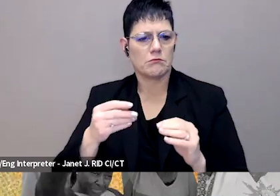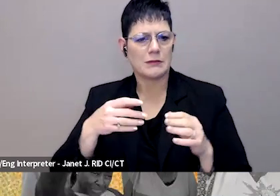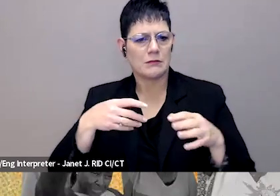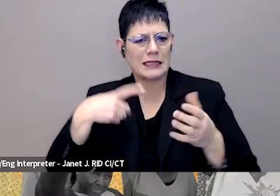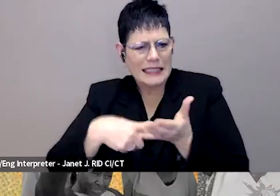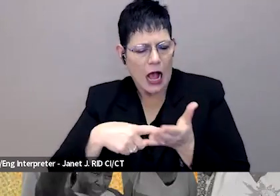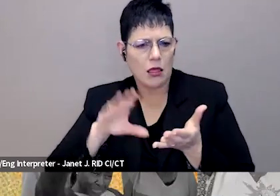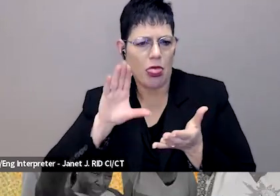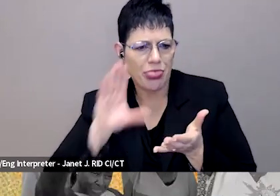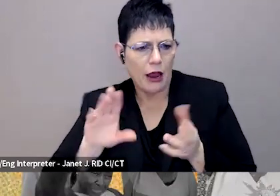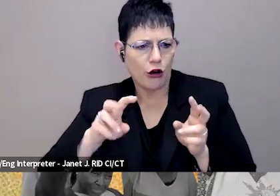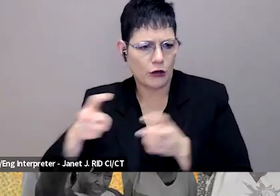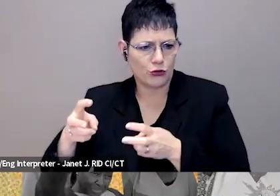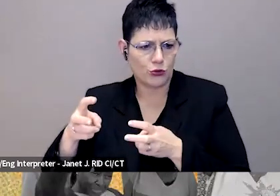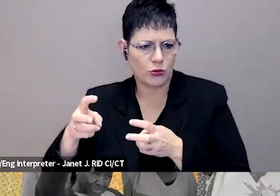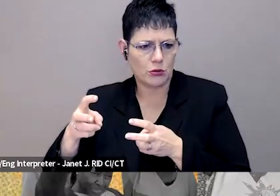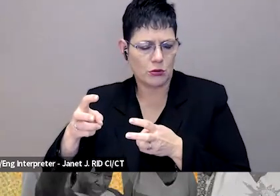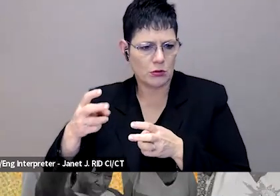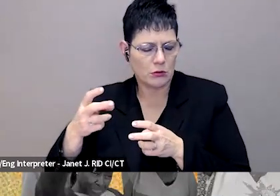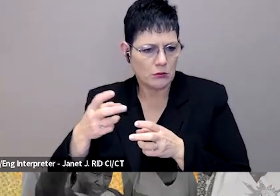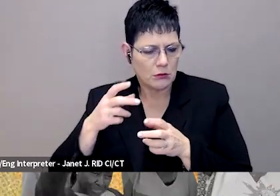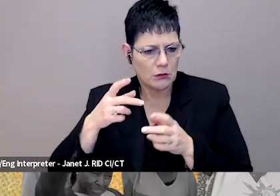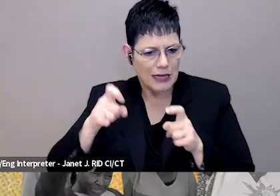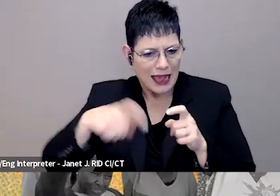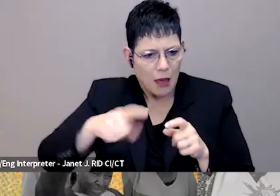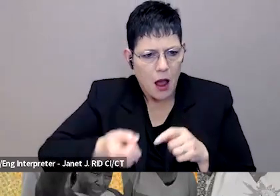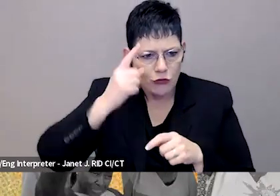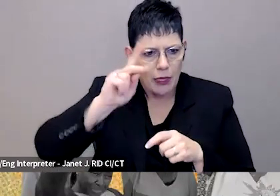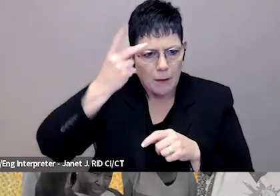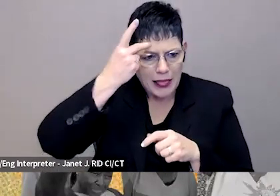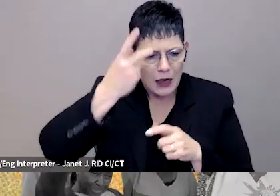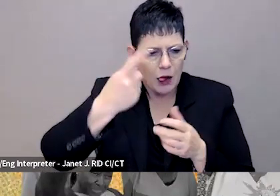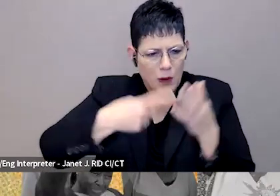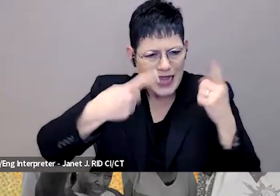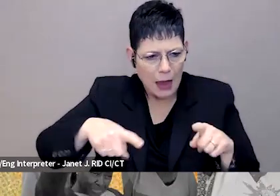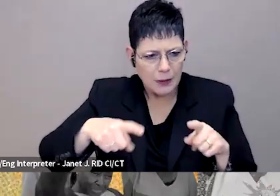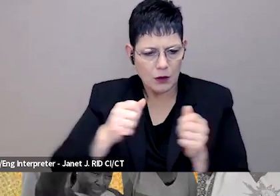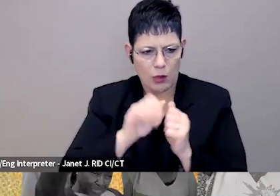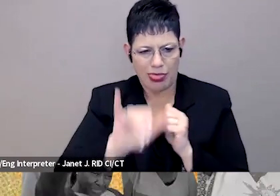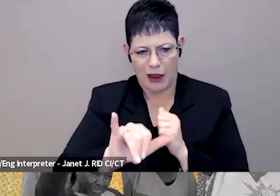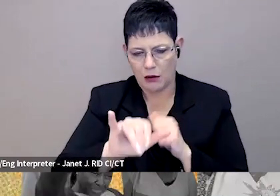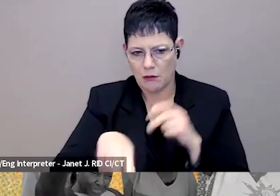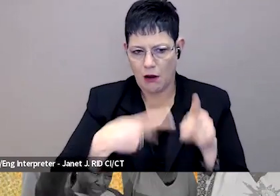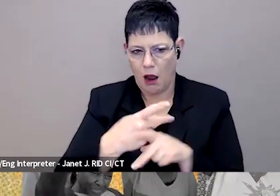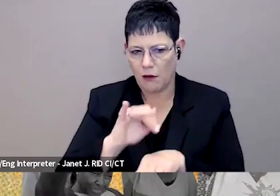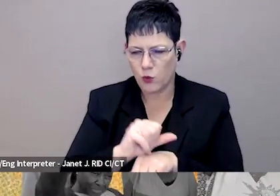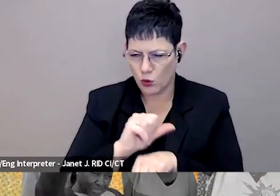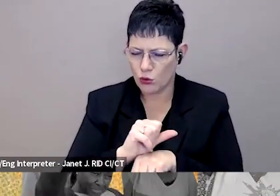that affect them. And so just wanted to highlight that, you know,